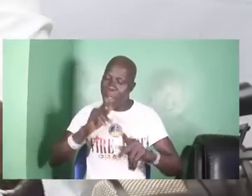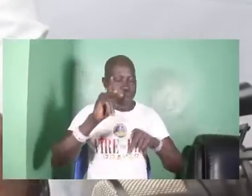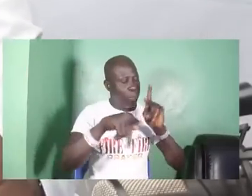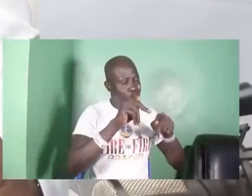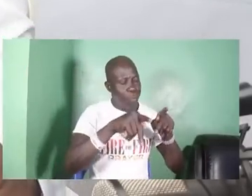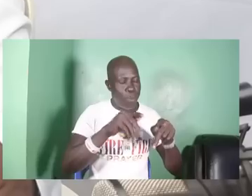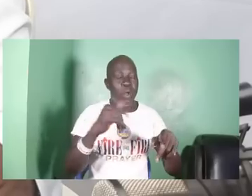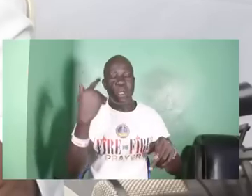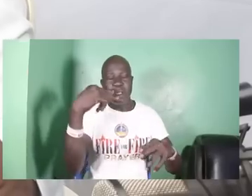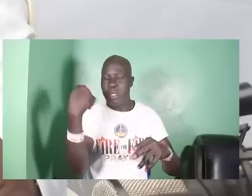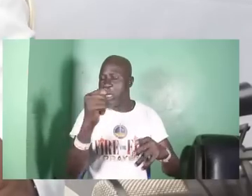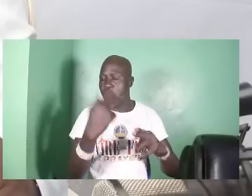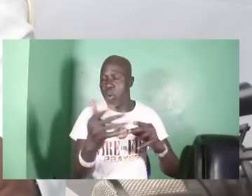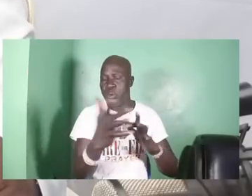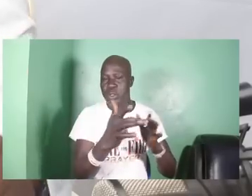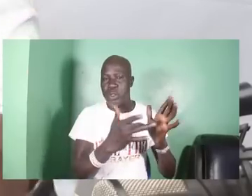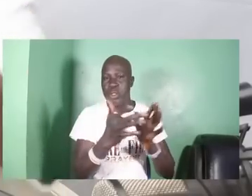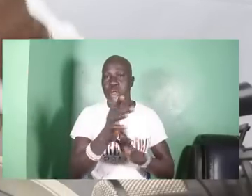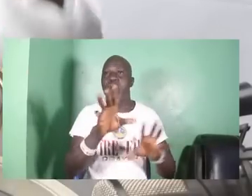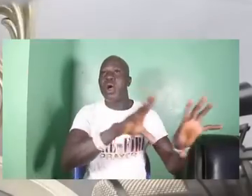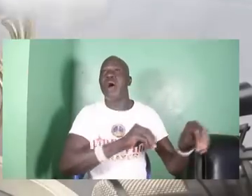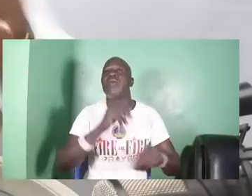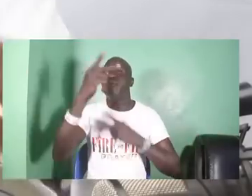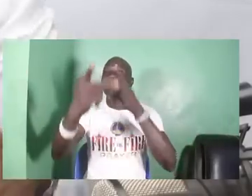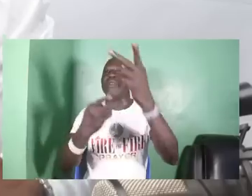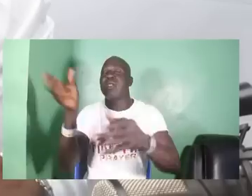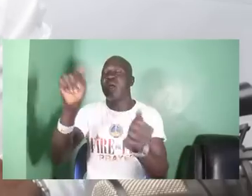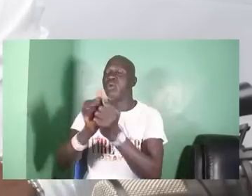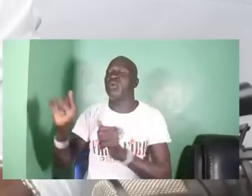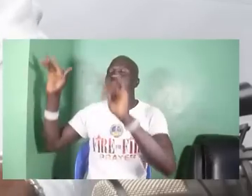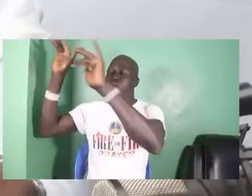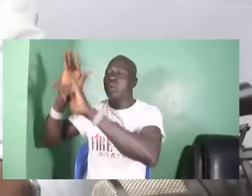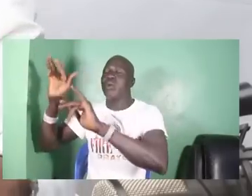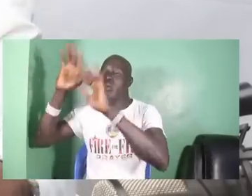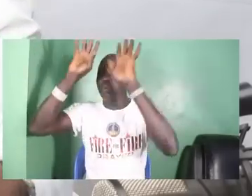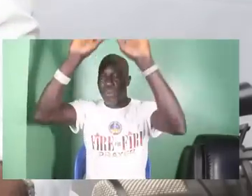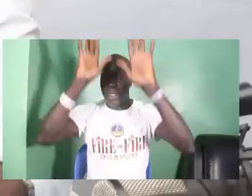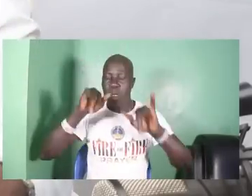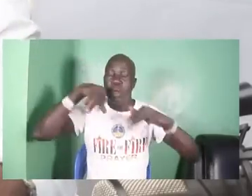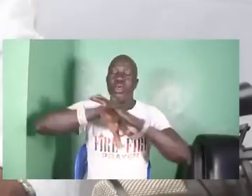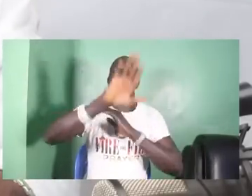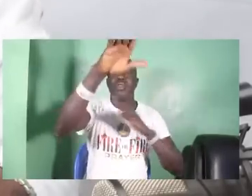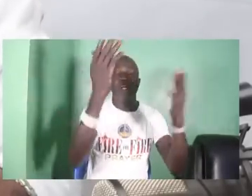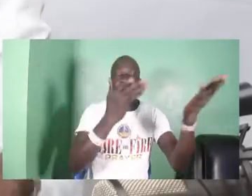yi because of the spirit loruko jesus in the name of jesus e fi ya no be won wo is it done with miracle iwo eyan